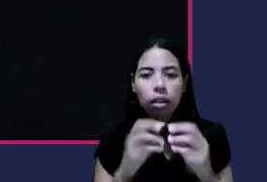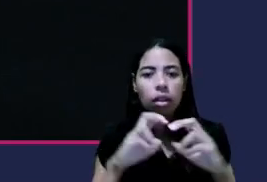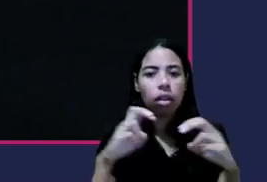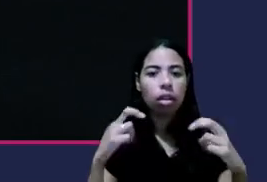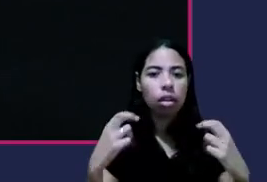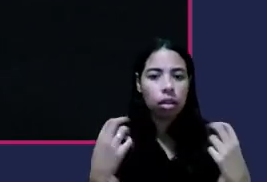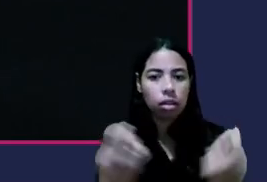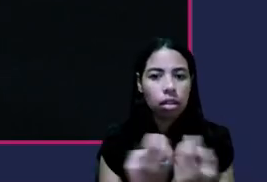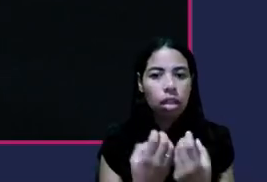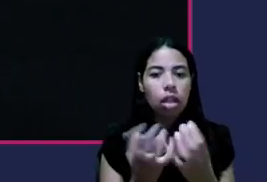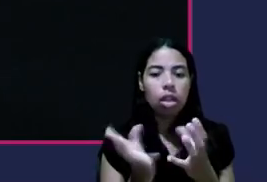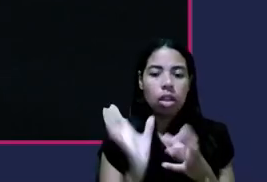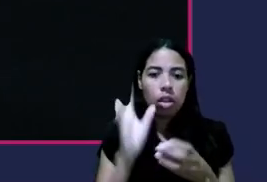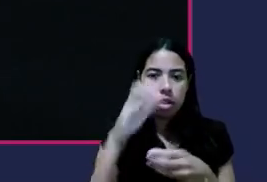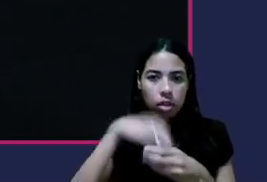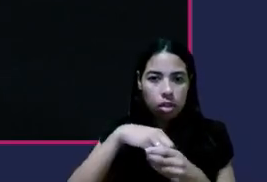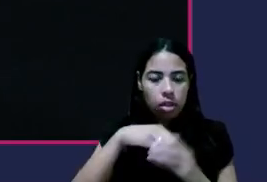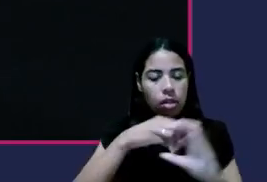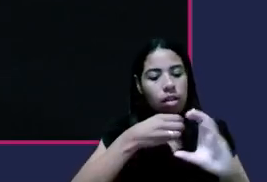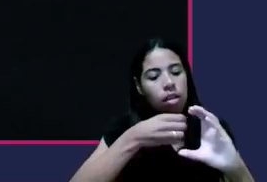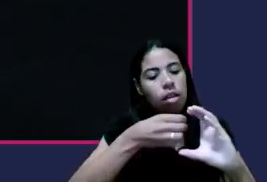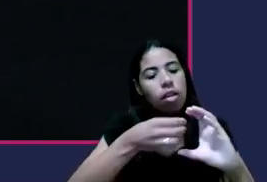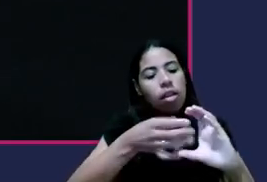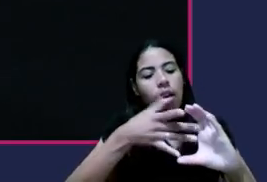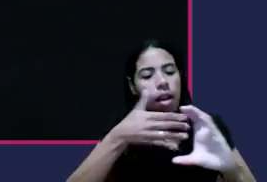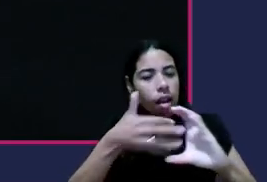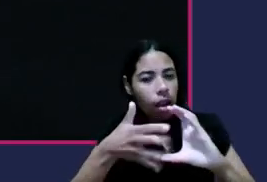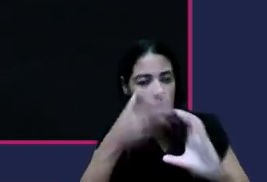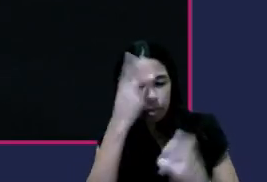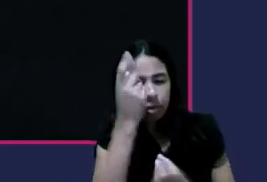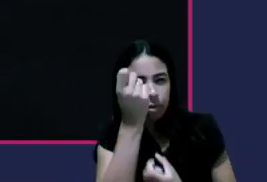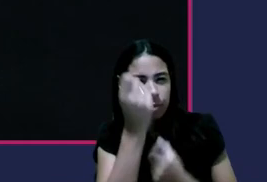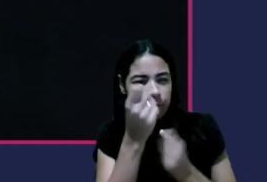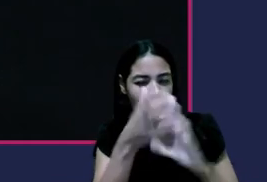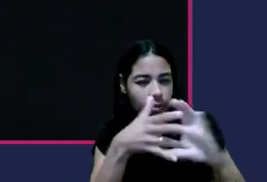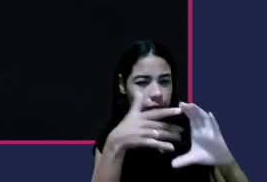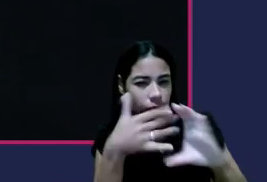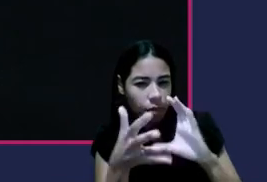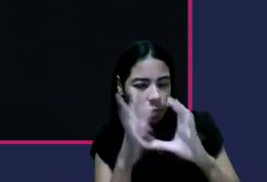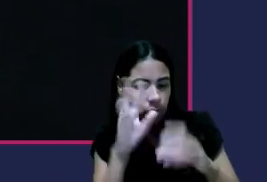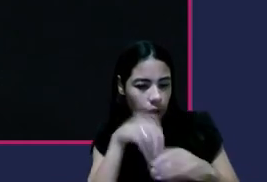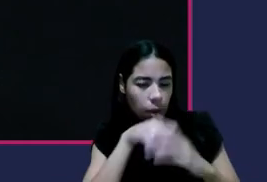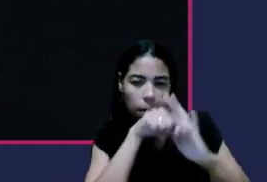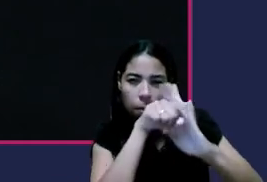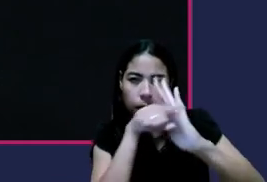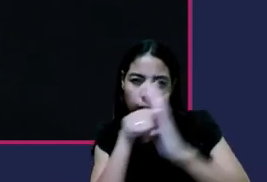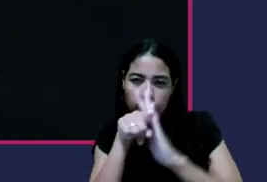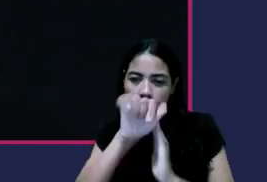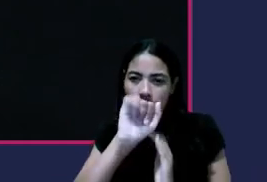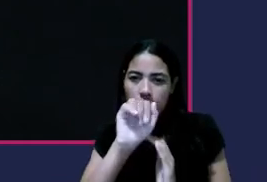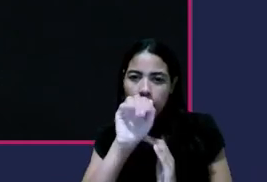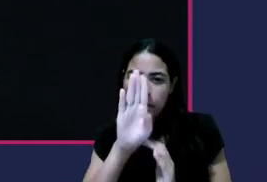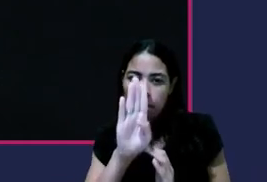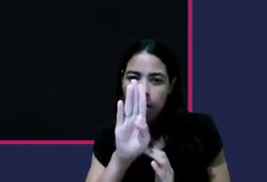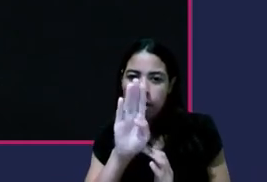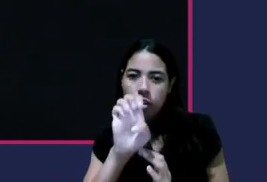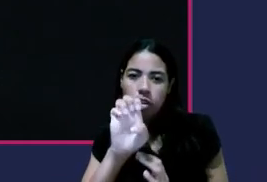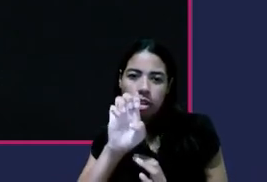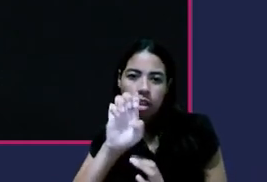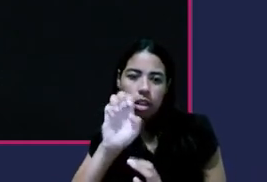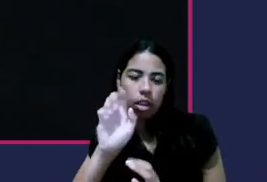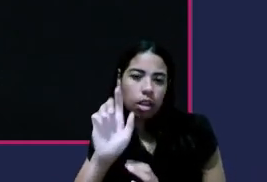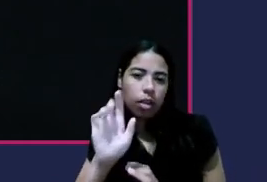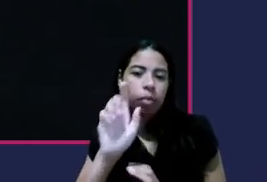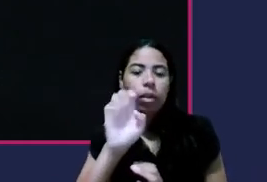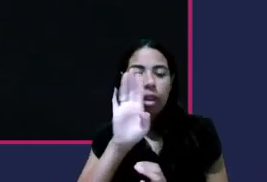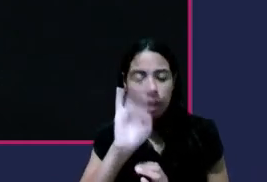so that it was so that rare people were included in the IBG, the Institute for Geography and